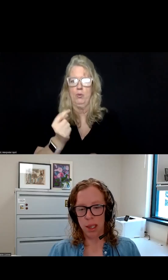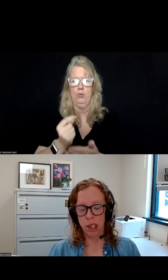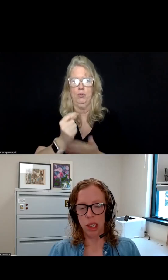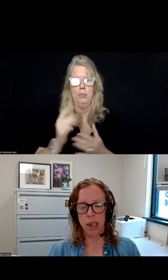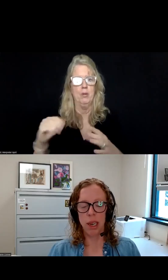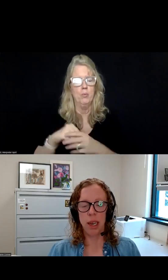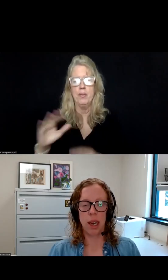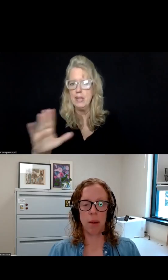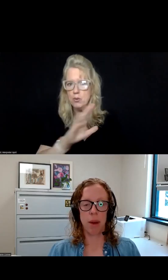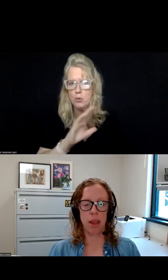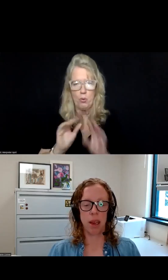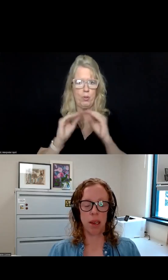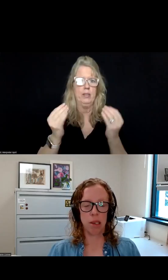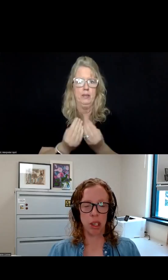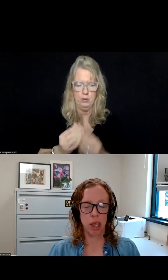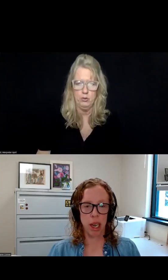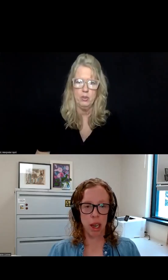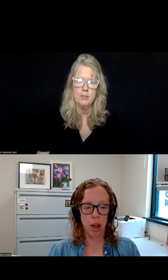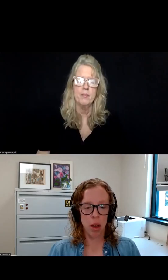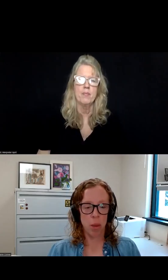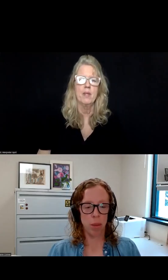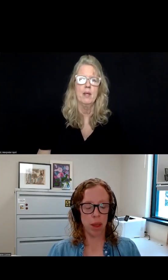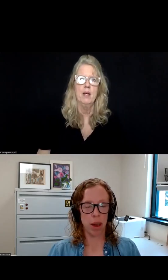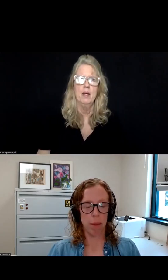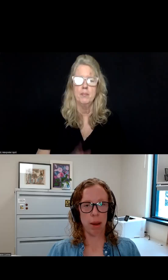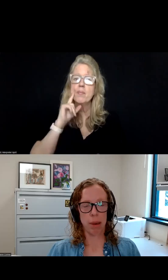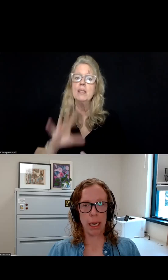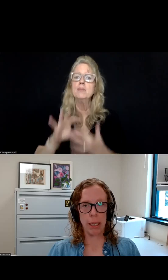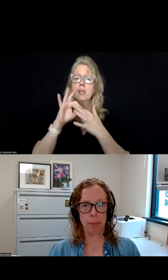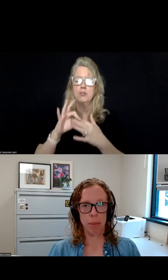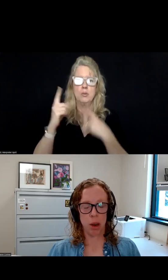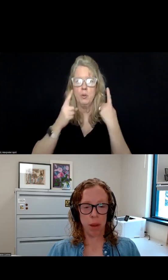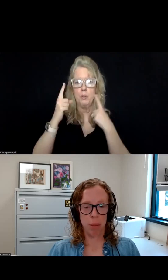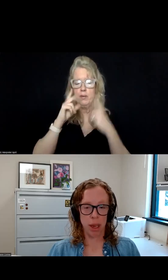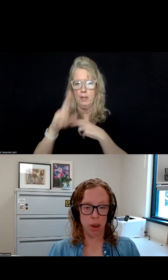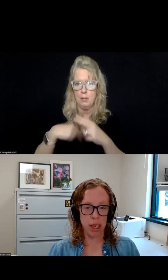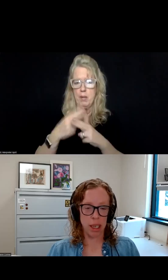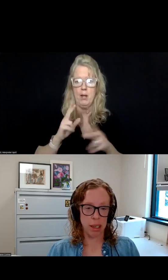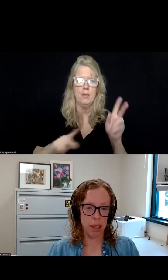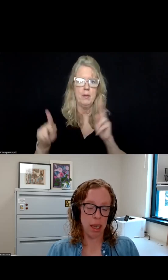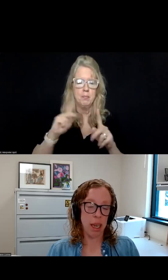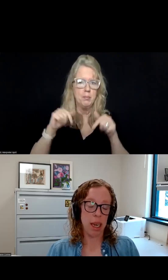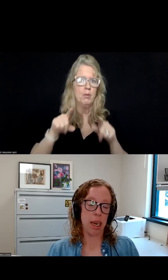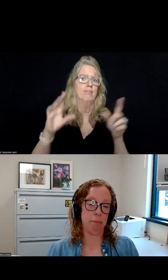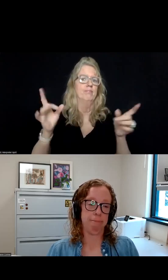your organization. I think especially when we think about, people in